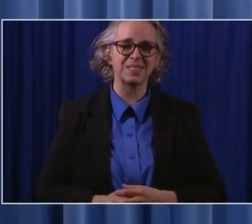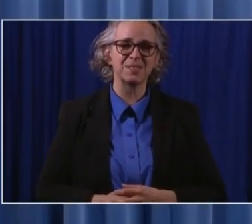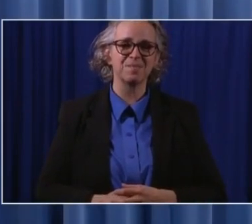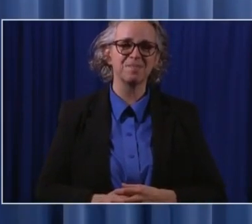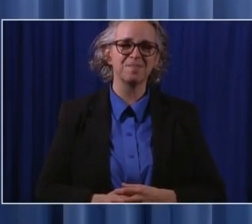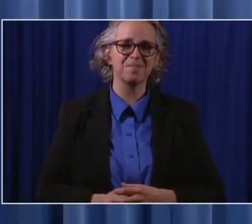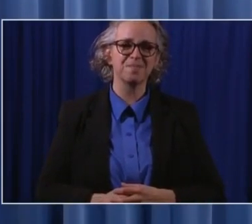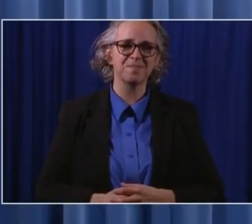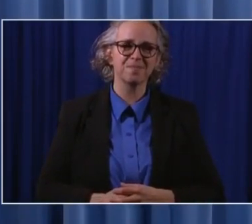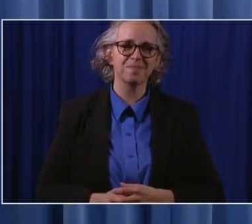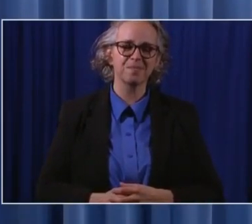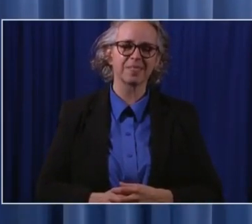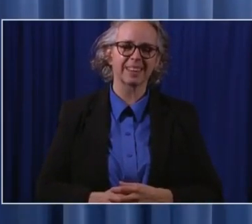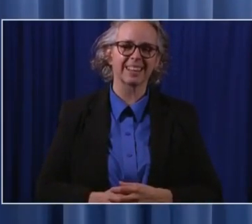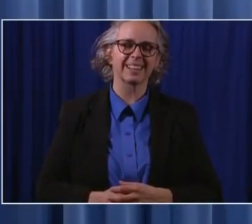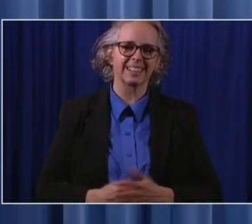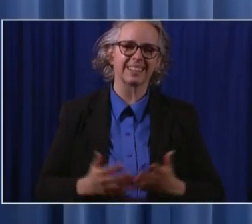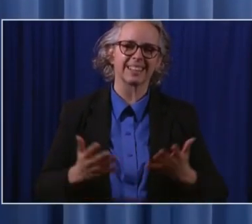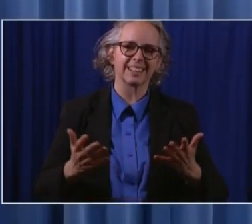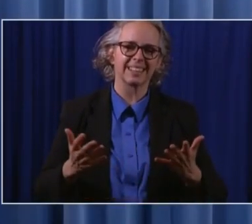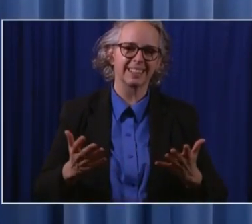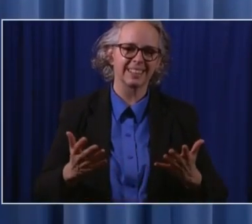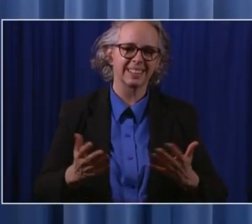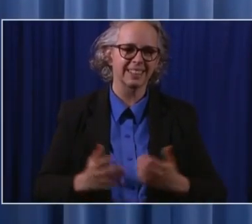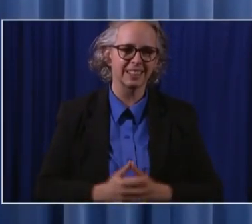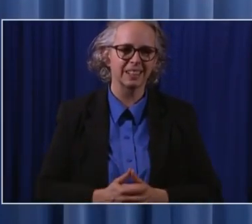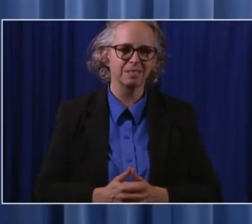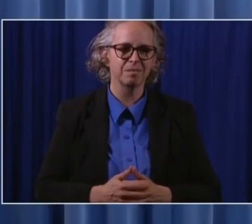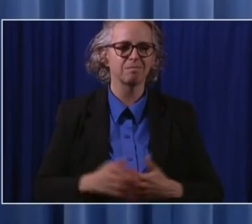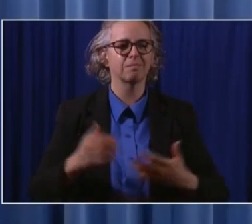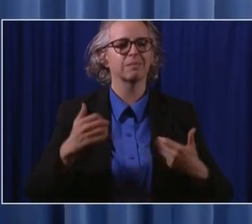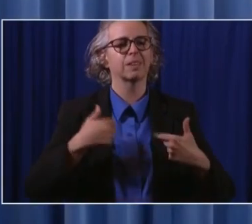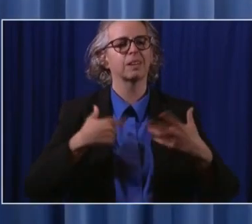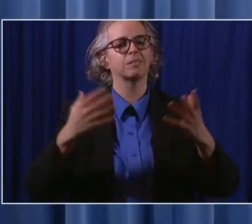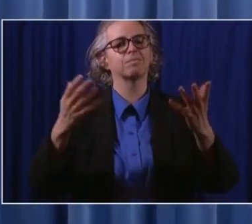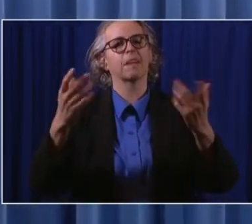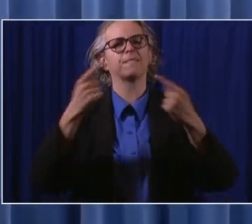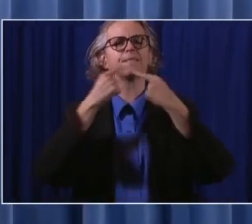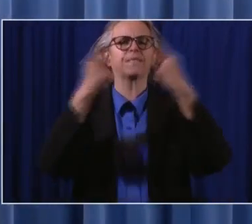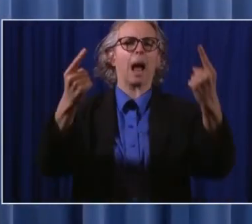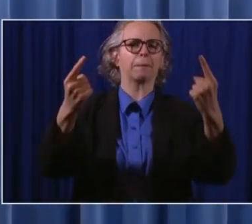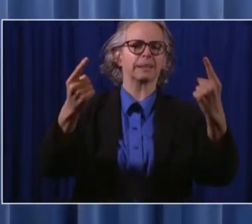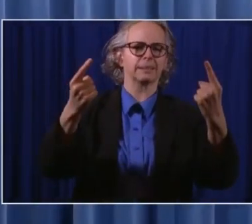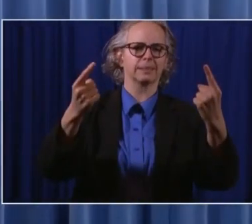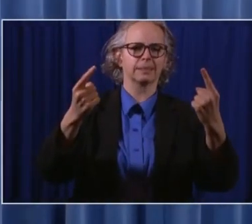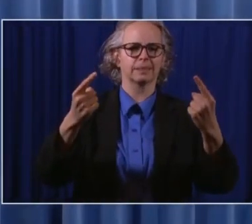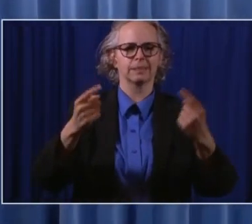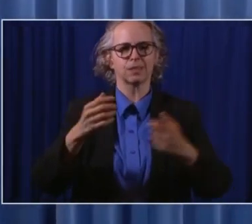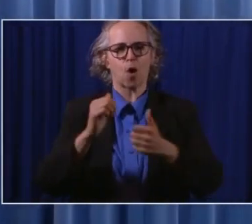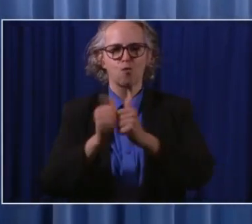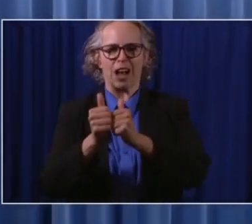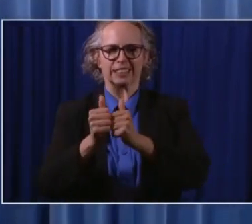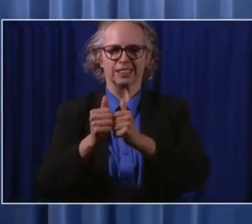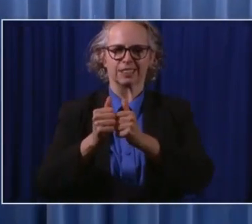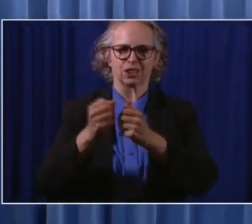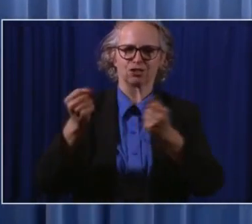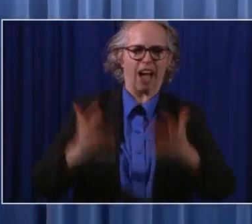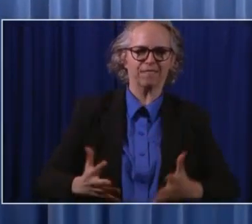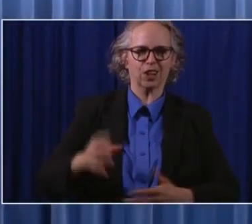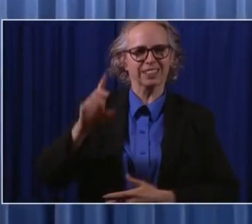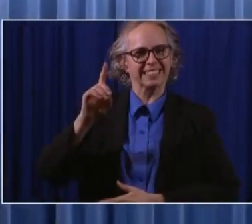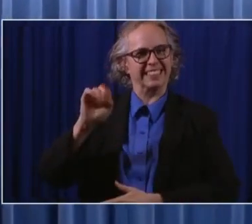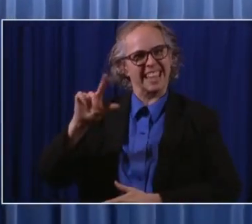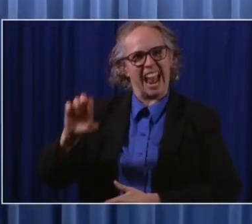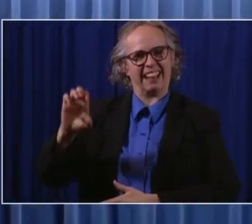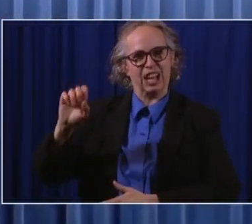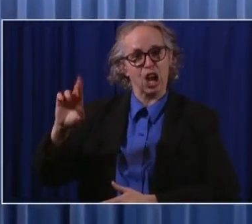We have a message from famed race driver Dale Earnhardt Jr. Encourage everyone to